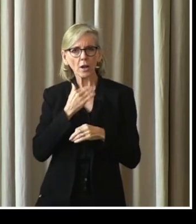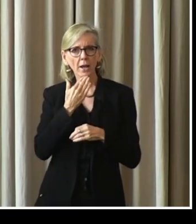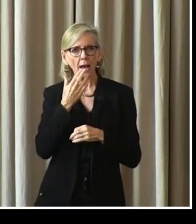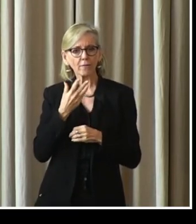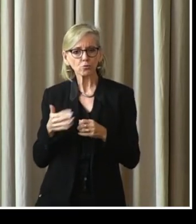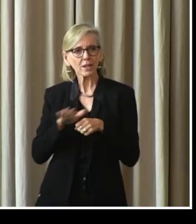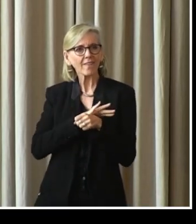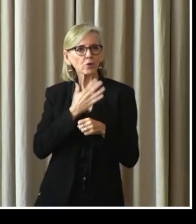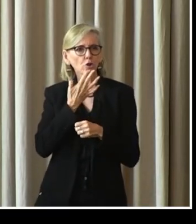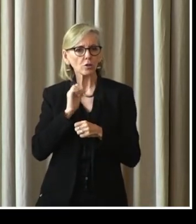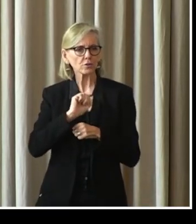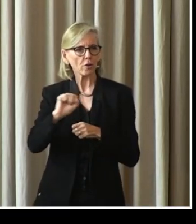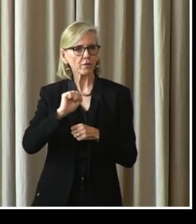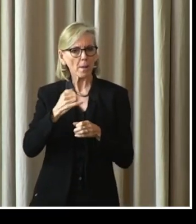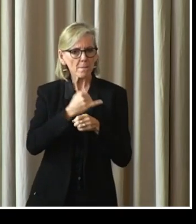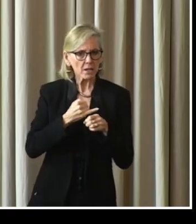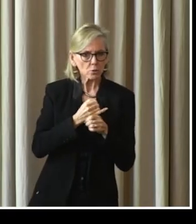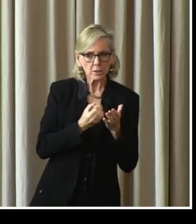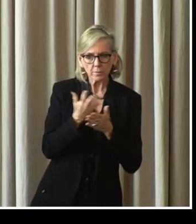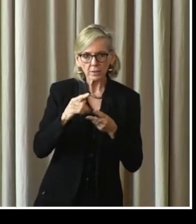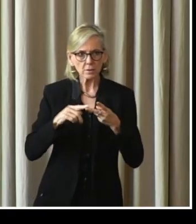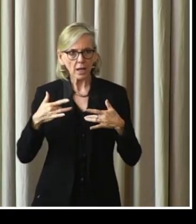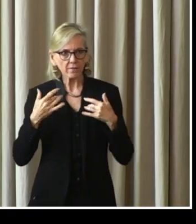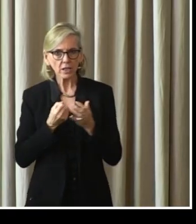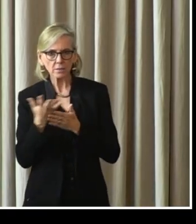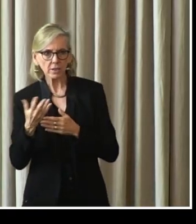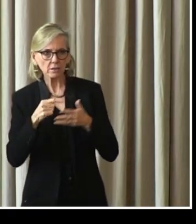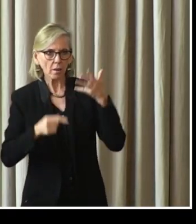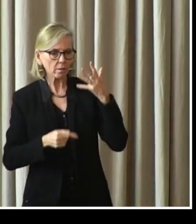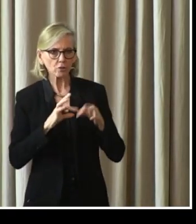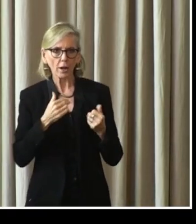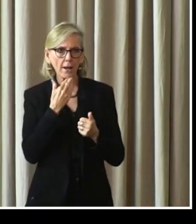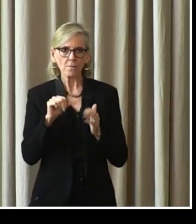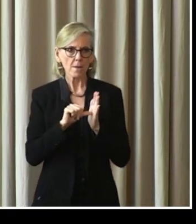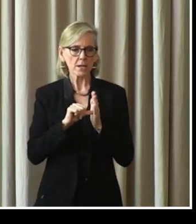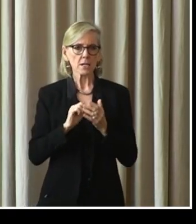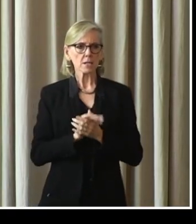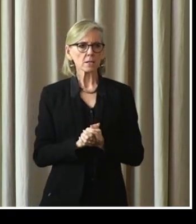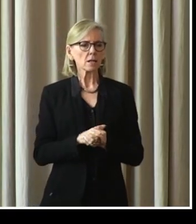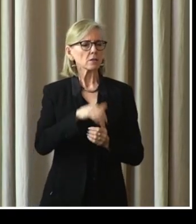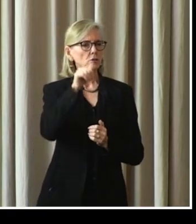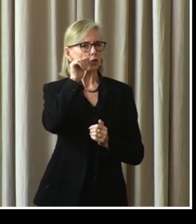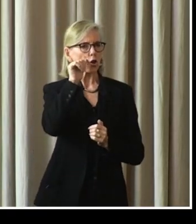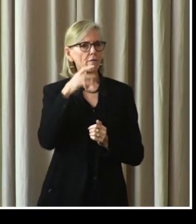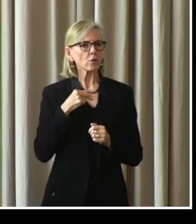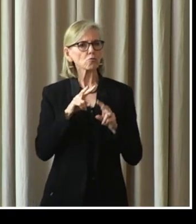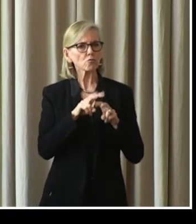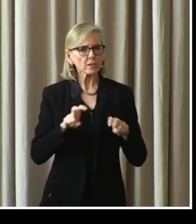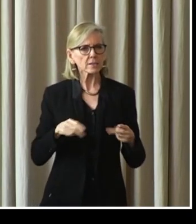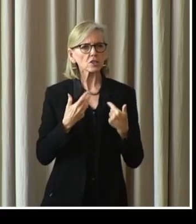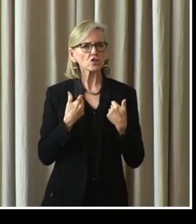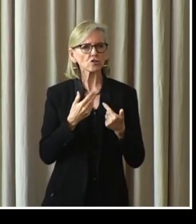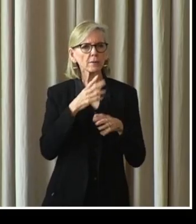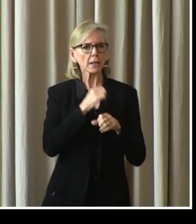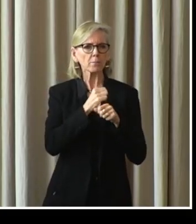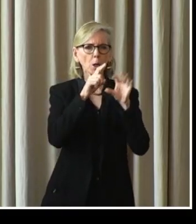living expenses and medical expenses. We also know from research and inquiries that the financial impacts